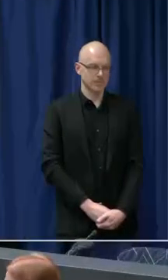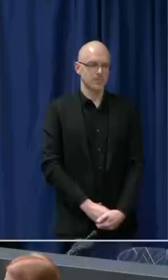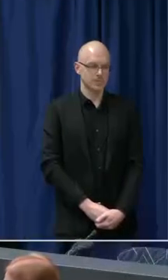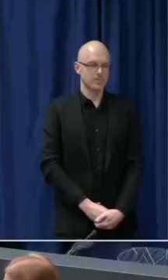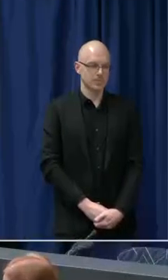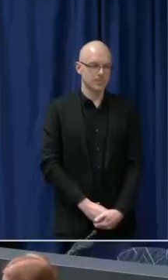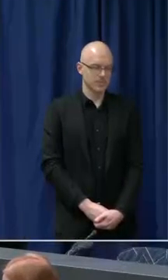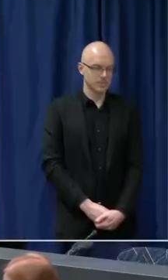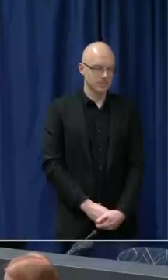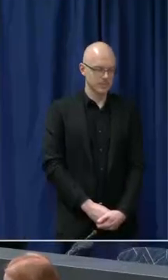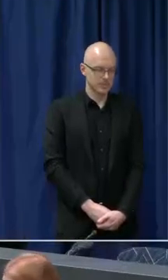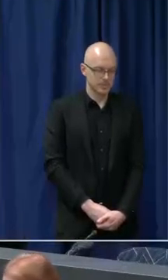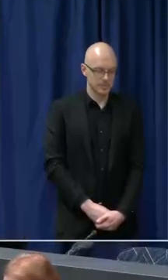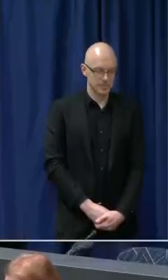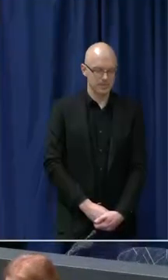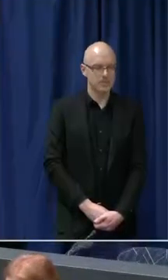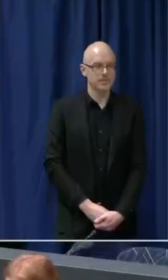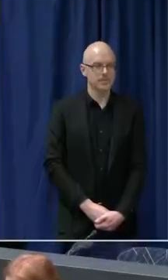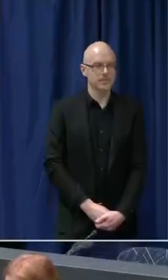Josh Mendelson,